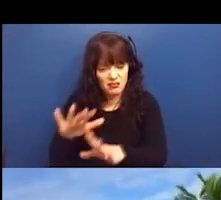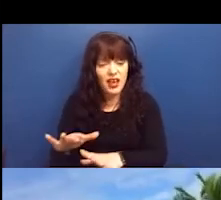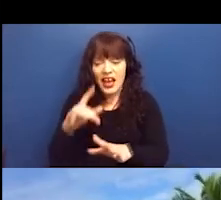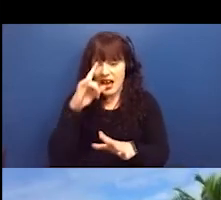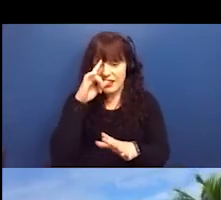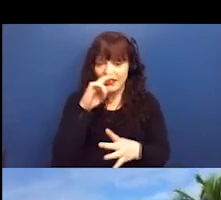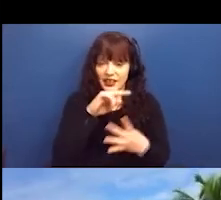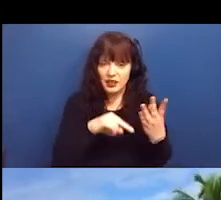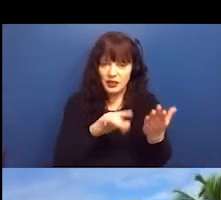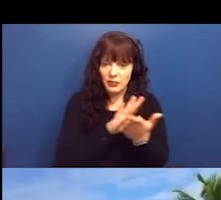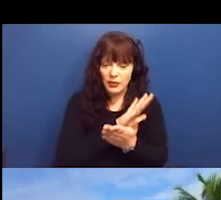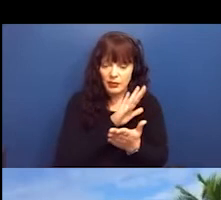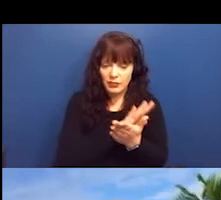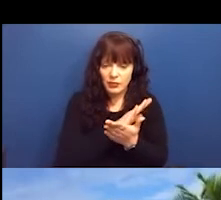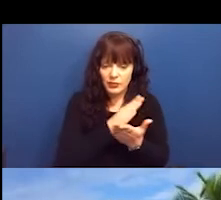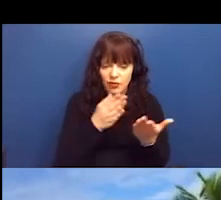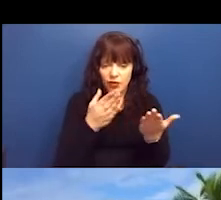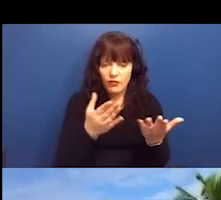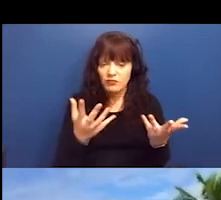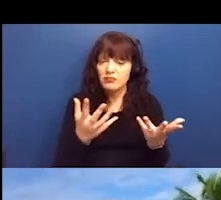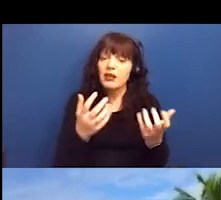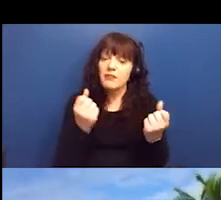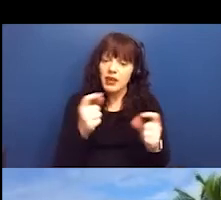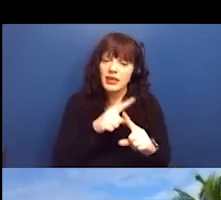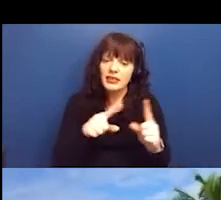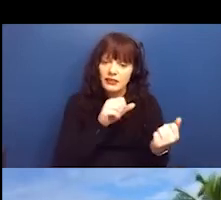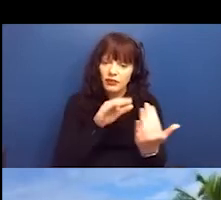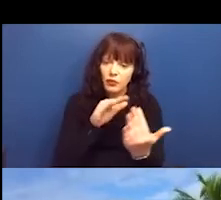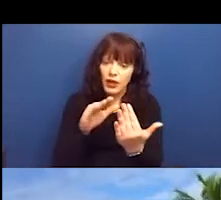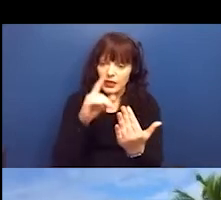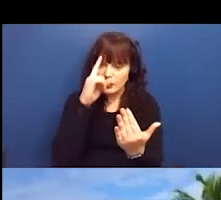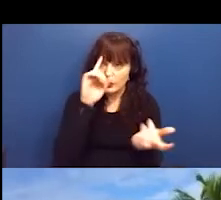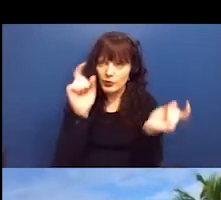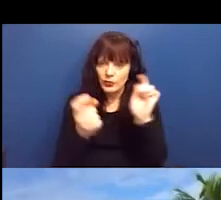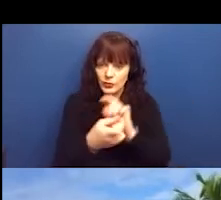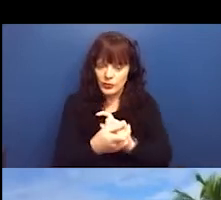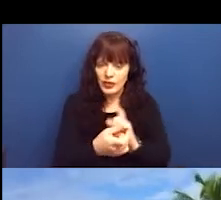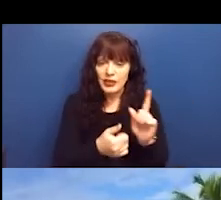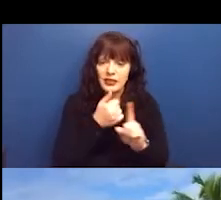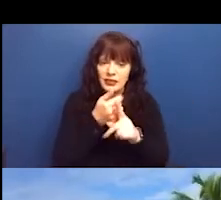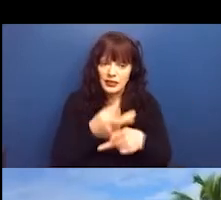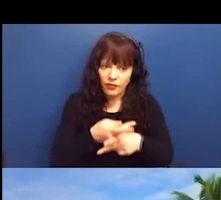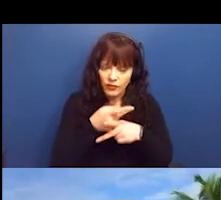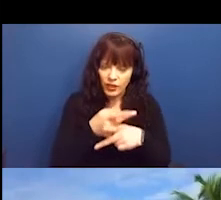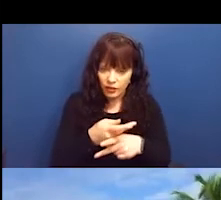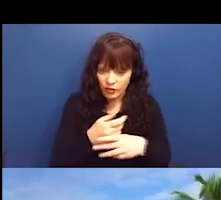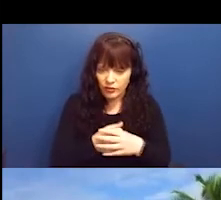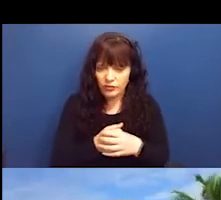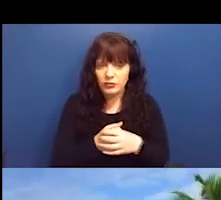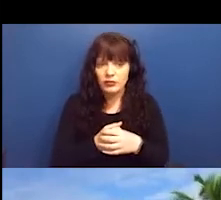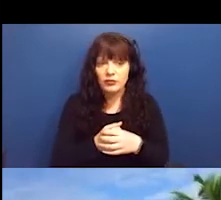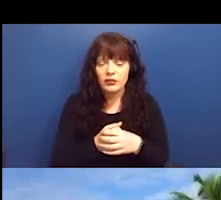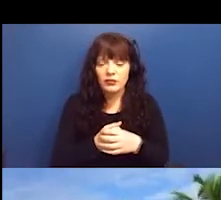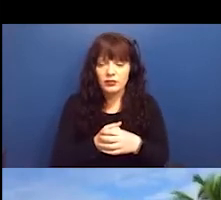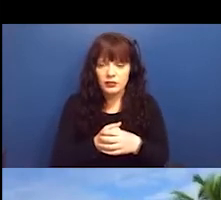offered is lots of ways of thinking about self-care within that